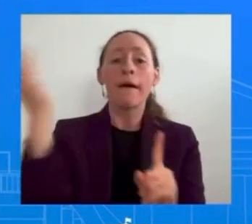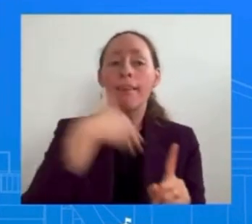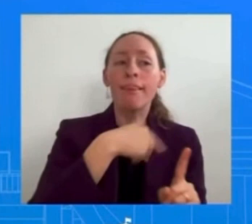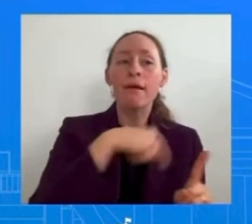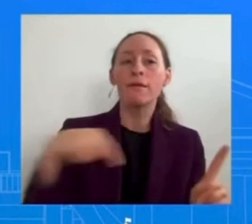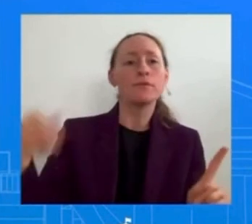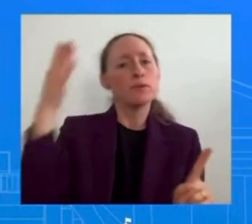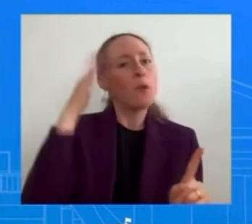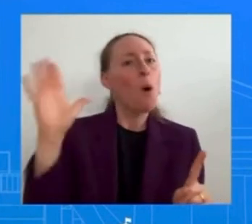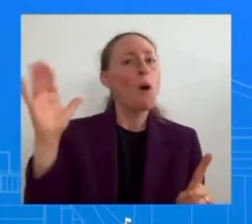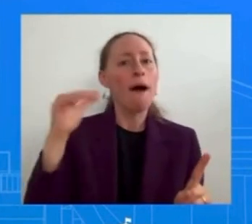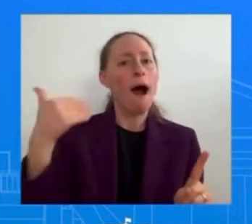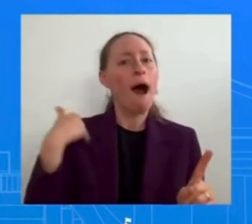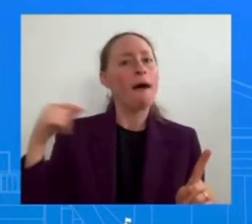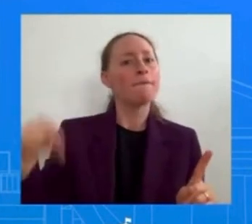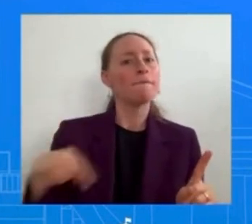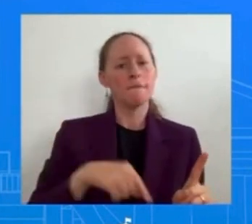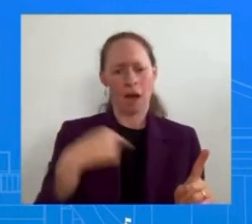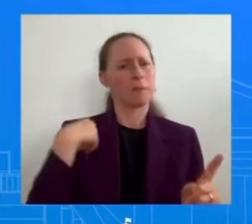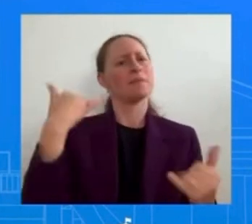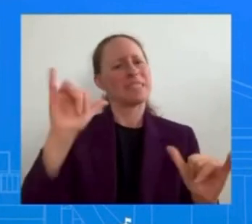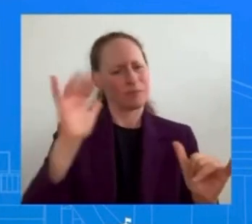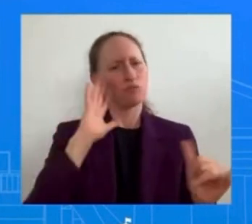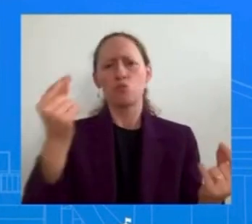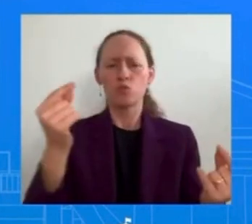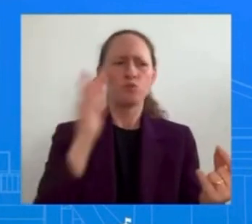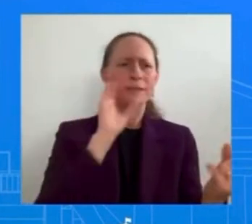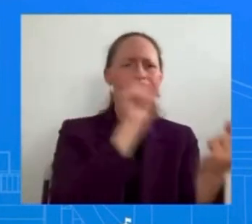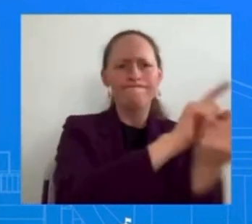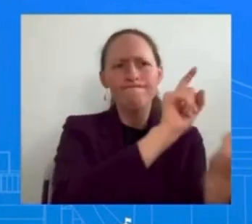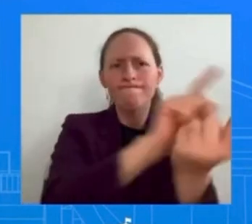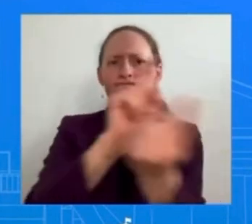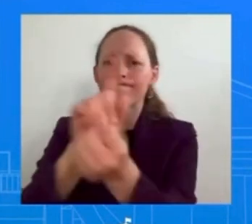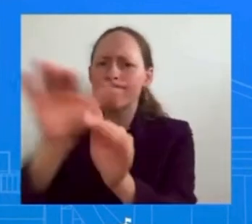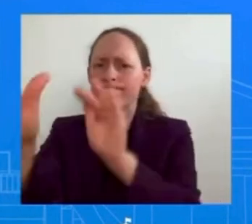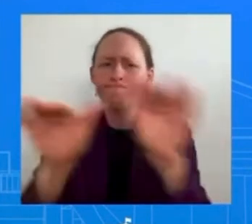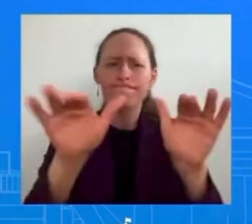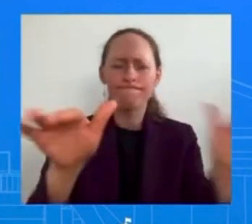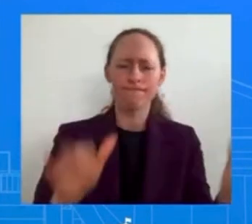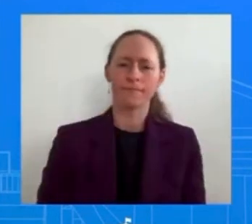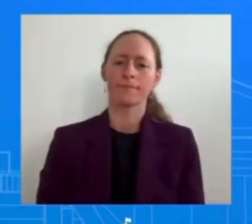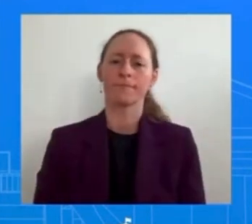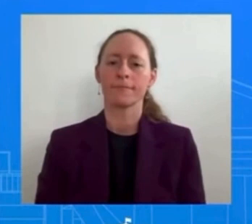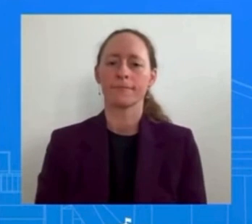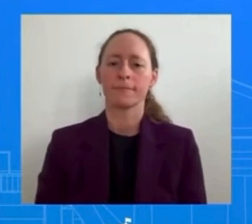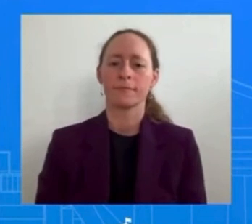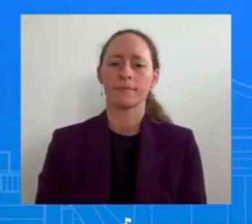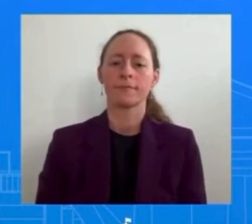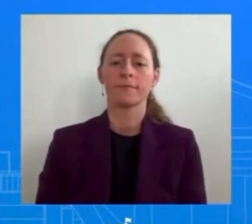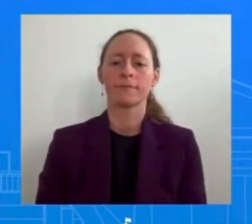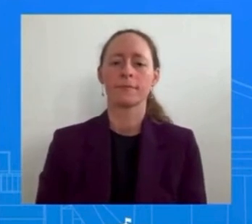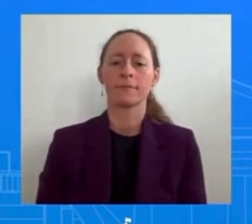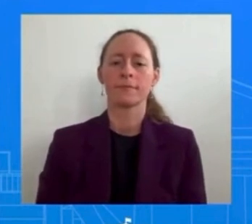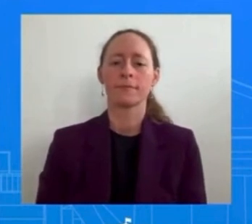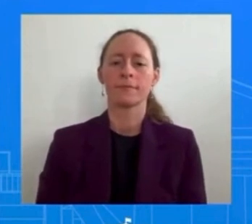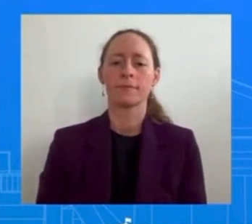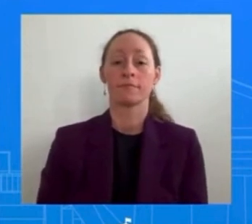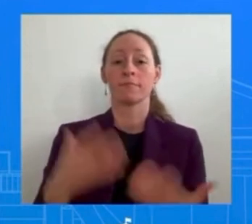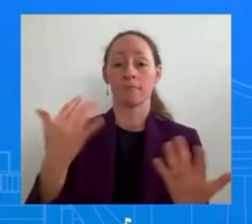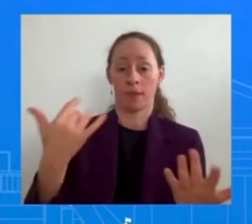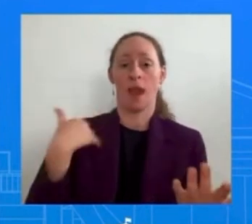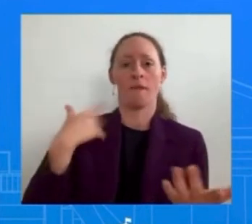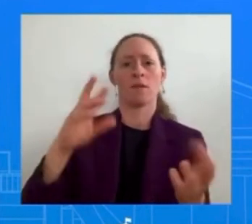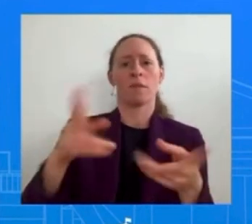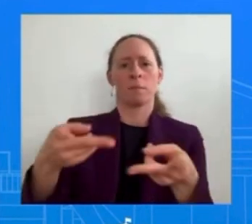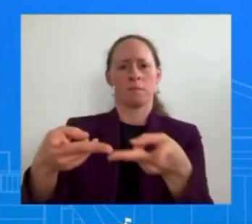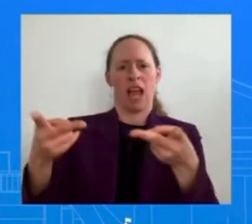assistance can get assistance. I think the Disaster Recovery Center is going to be one way that they have a place and a focal point that they can come get their questions